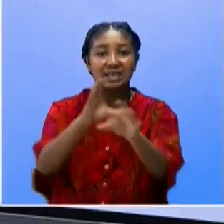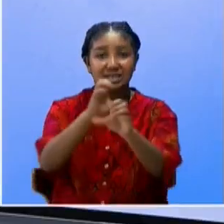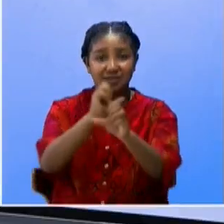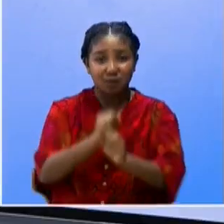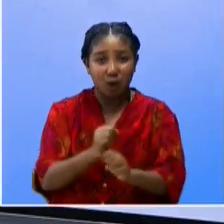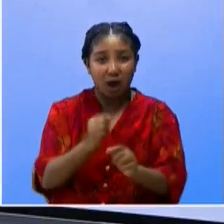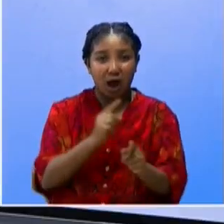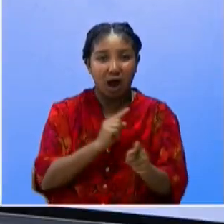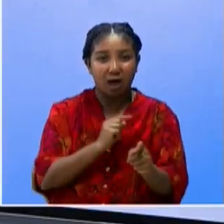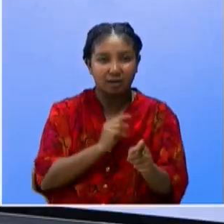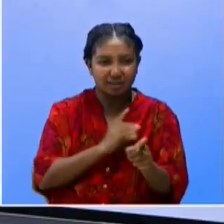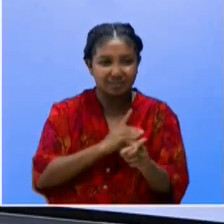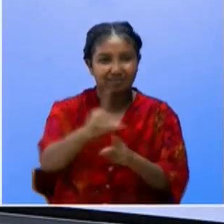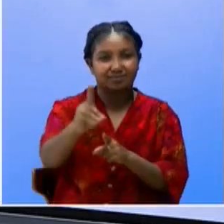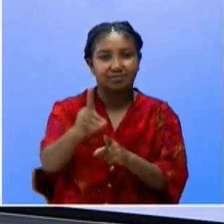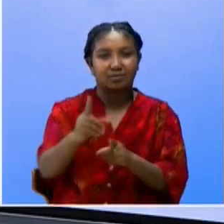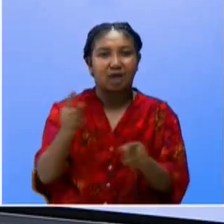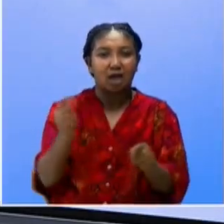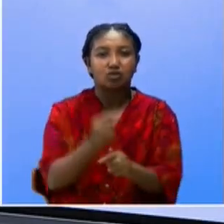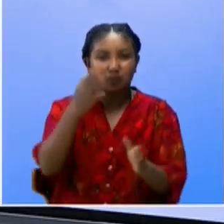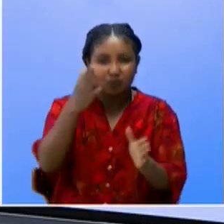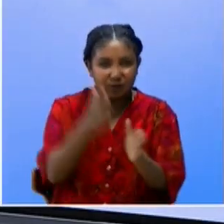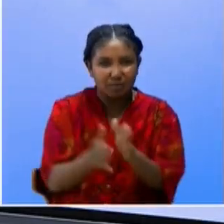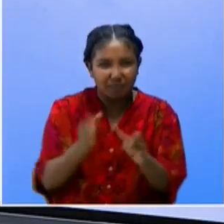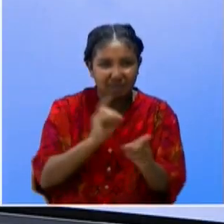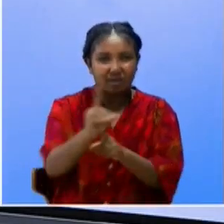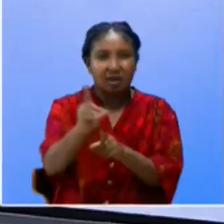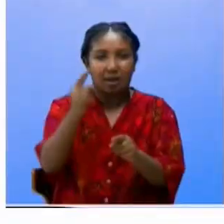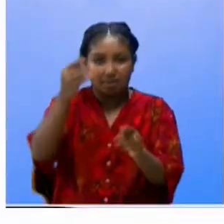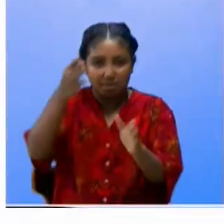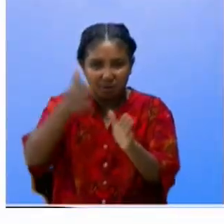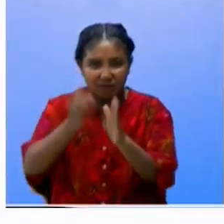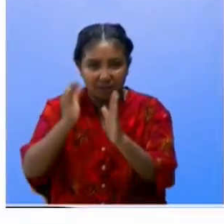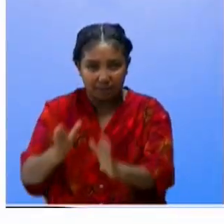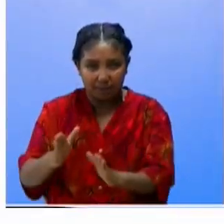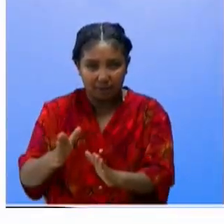the action, which directly takes the action, okay? Direct object.